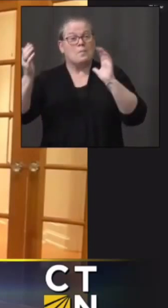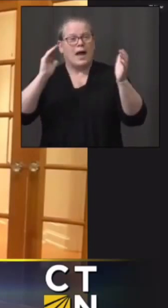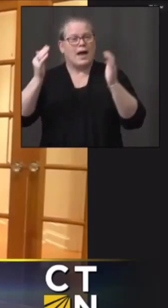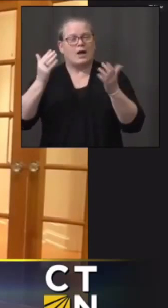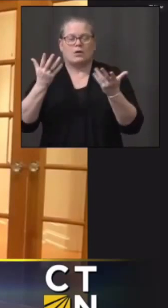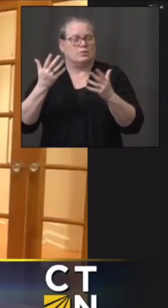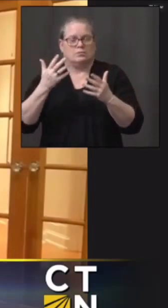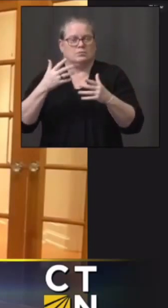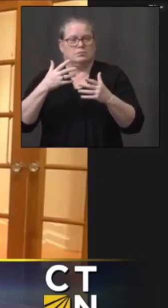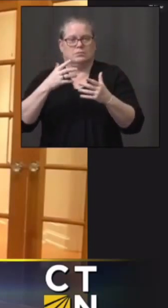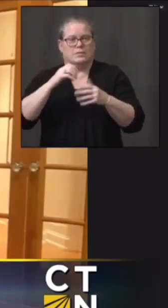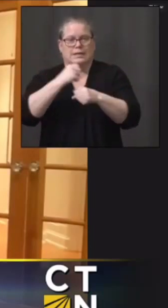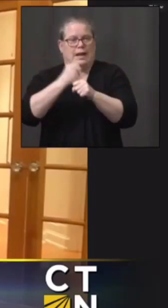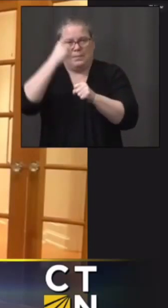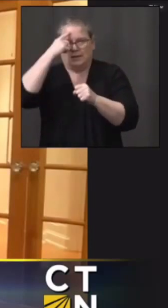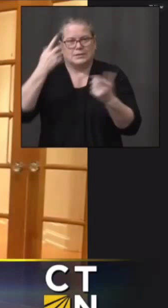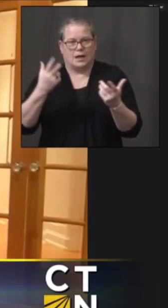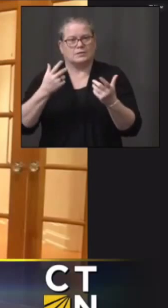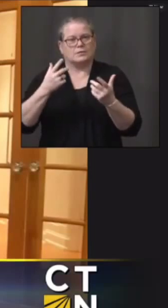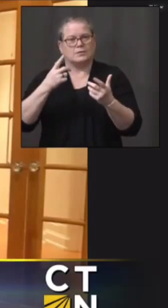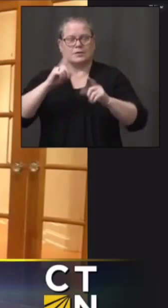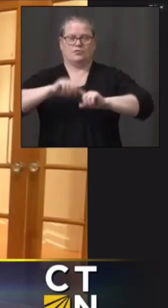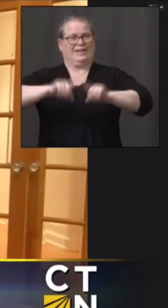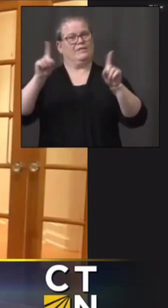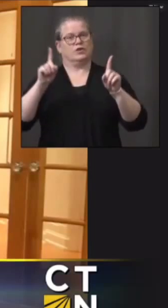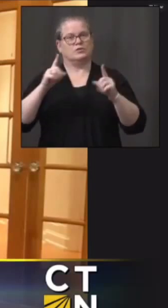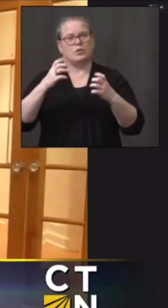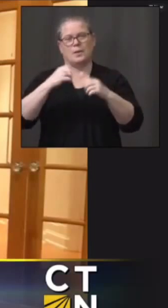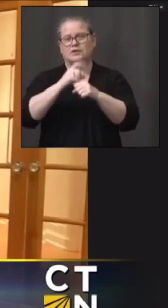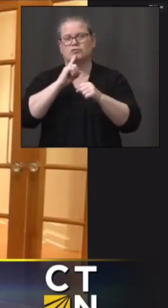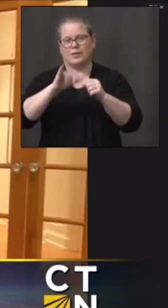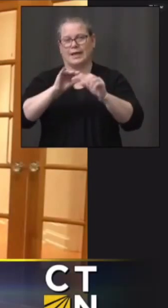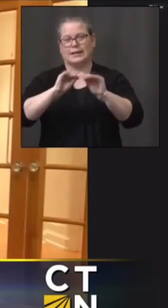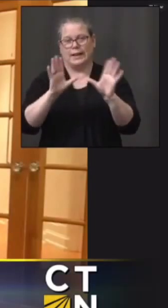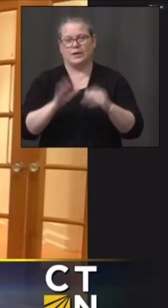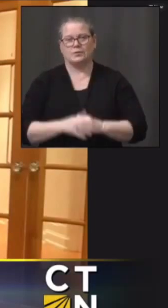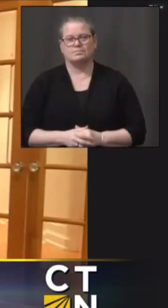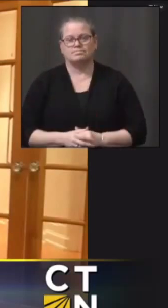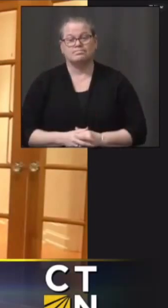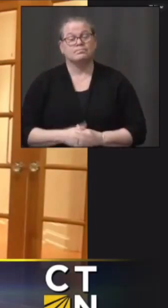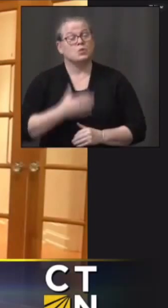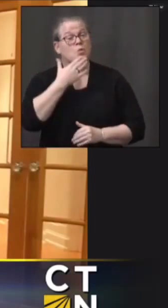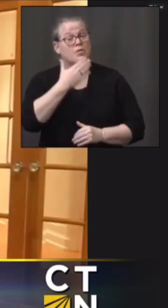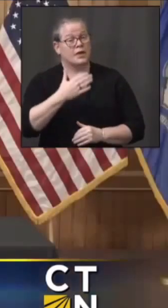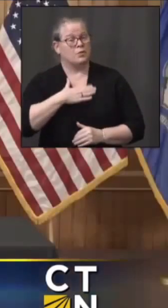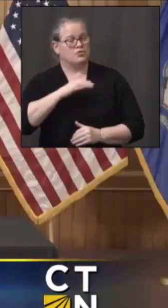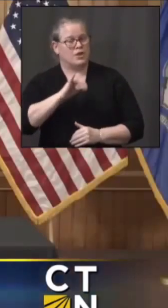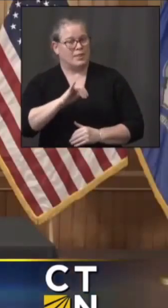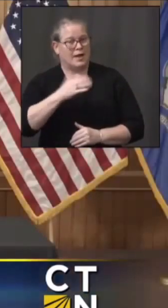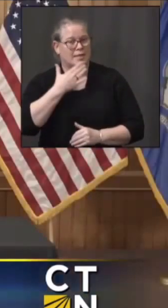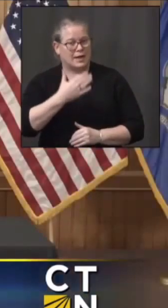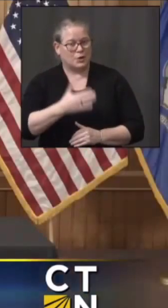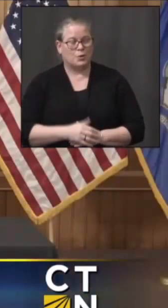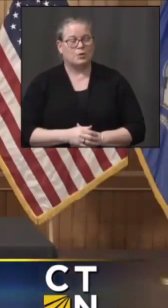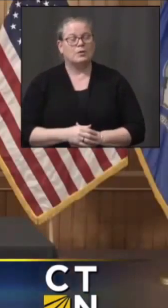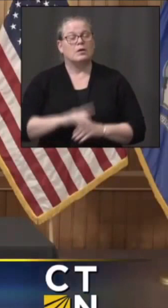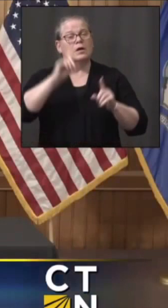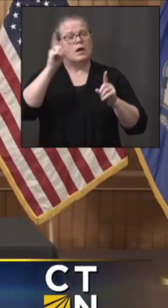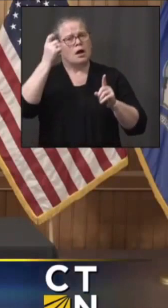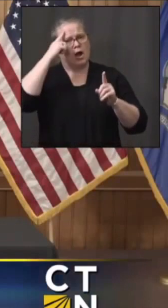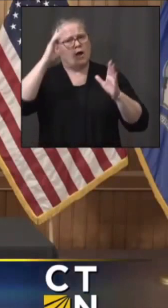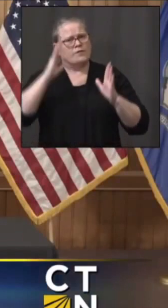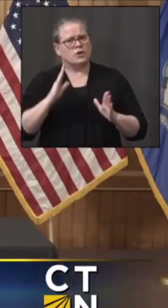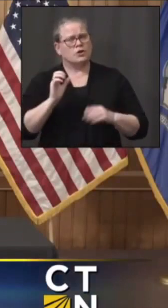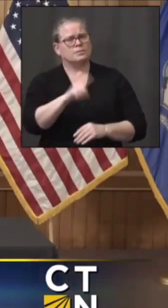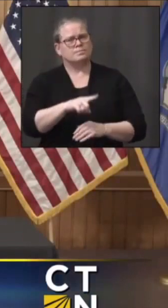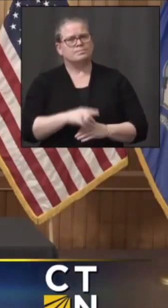think just want to make sure that that's clear as well. Thank you. I appreciate that. And Governor, another question for you. So